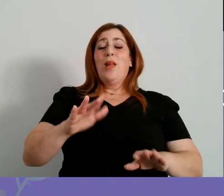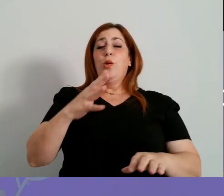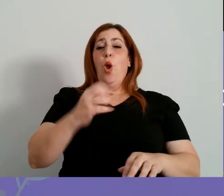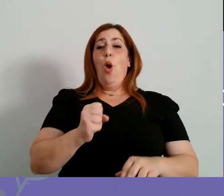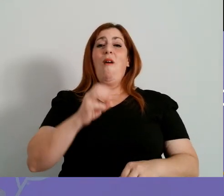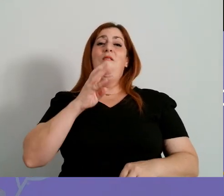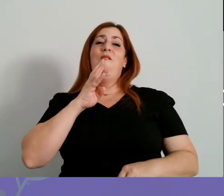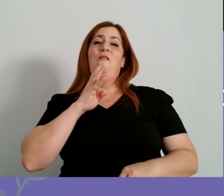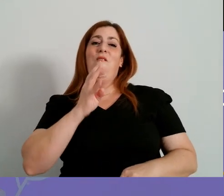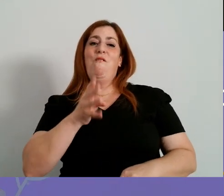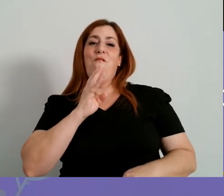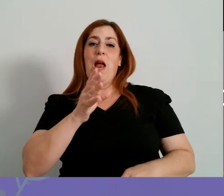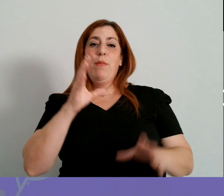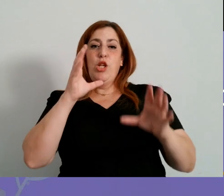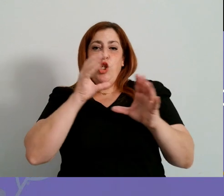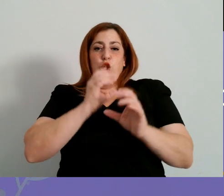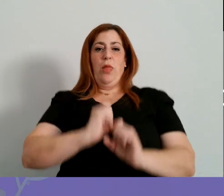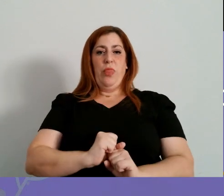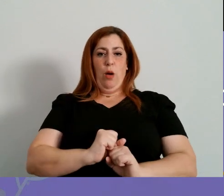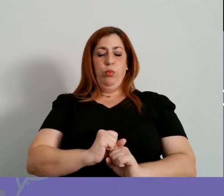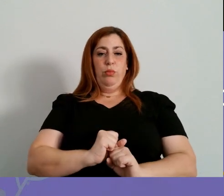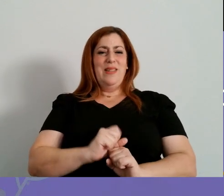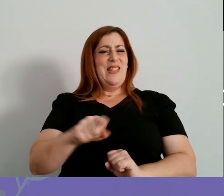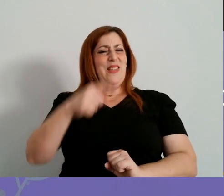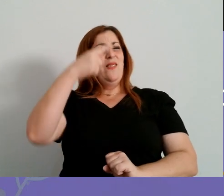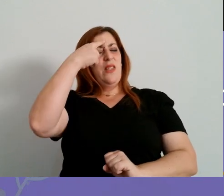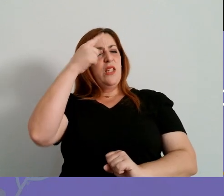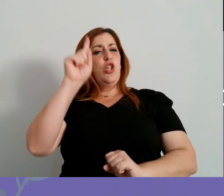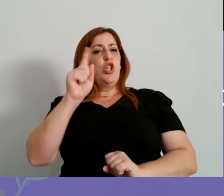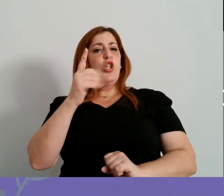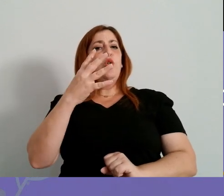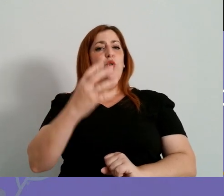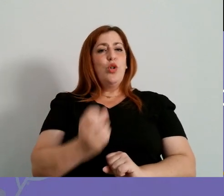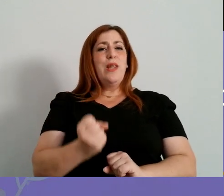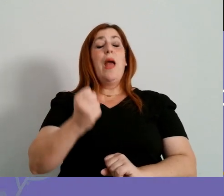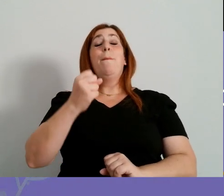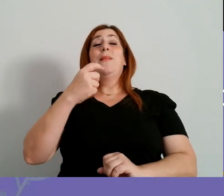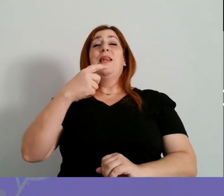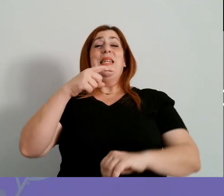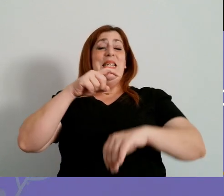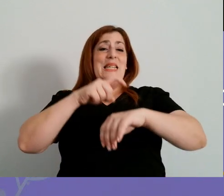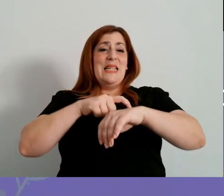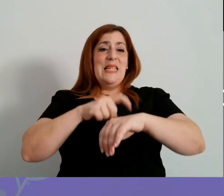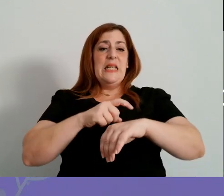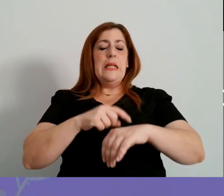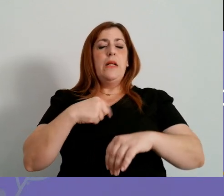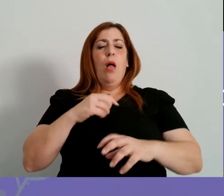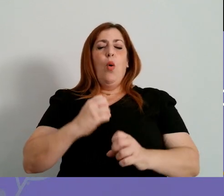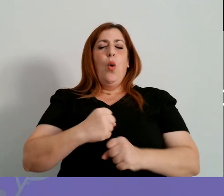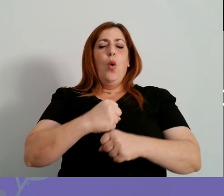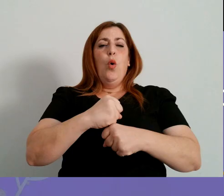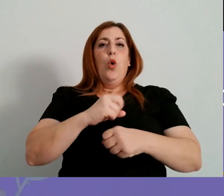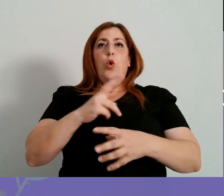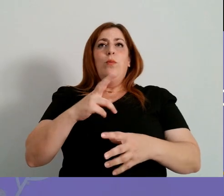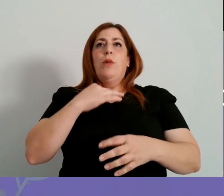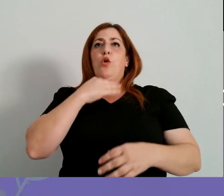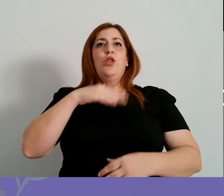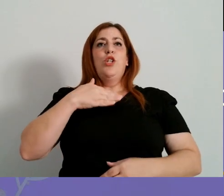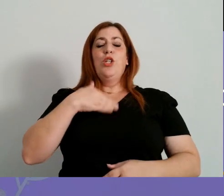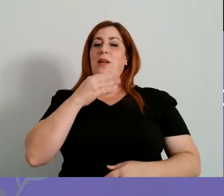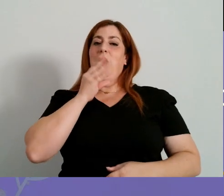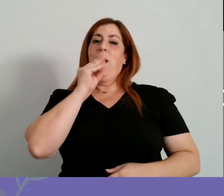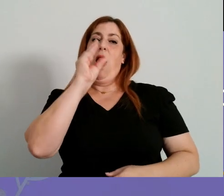verbal shutdowns, which I experience as well, which are periods of time where you cannot verbally speak and instead you need